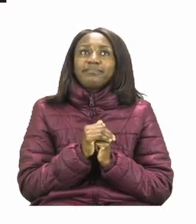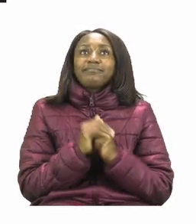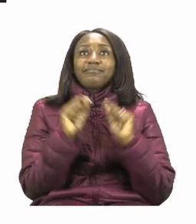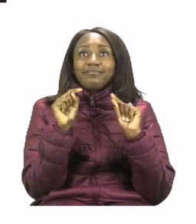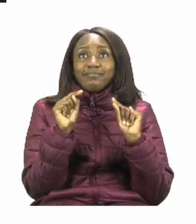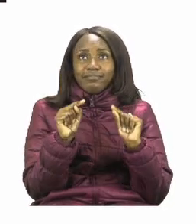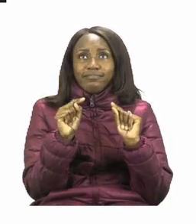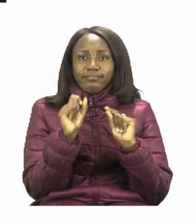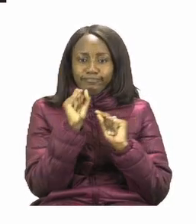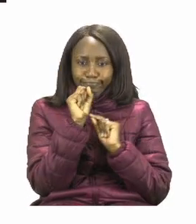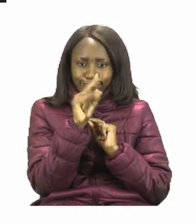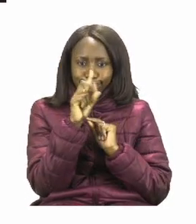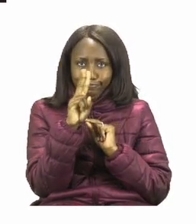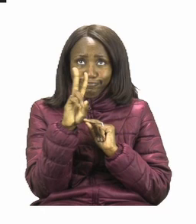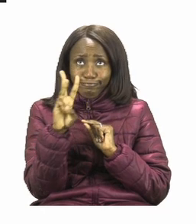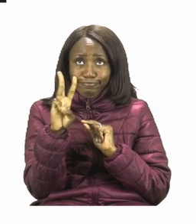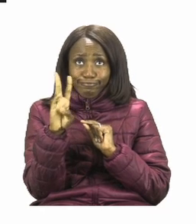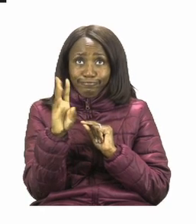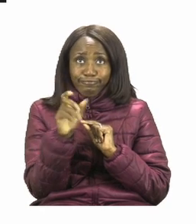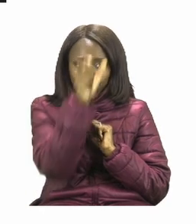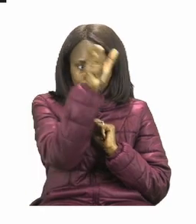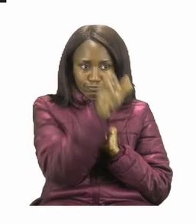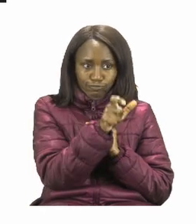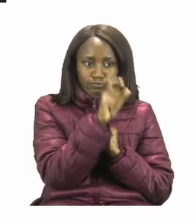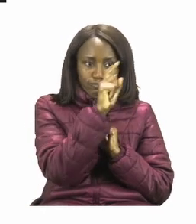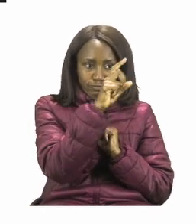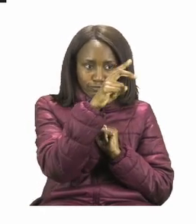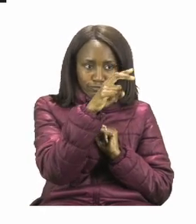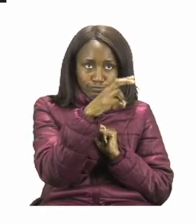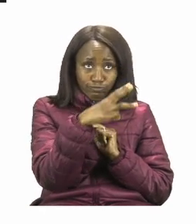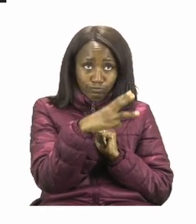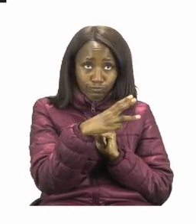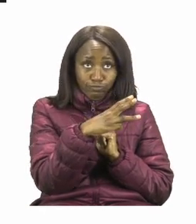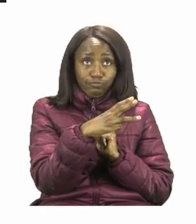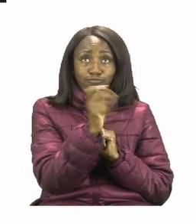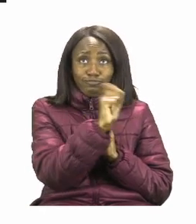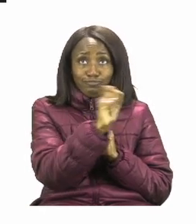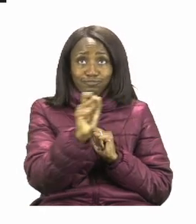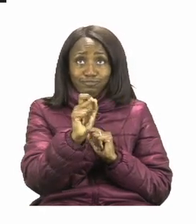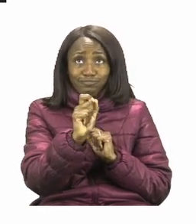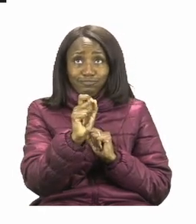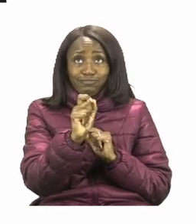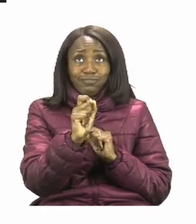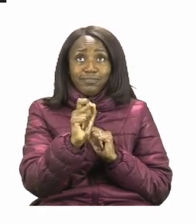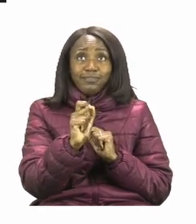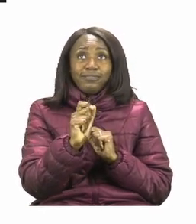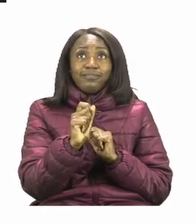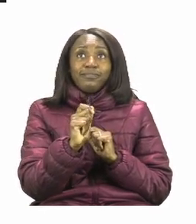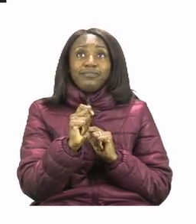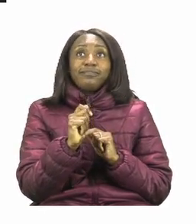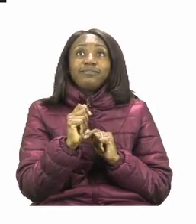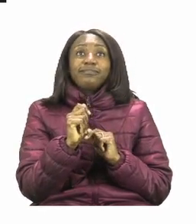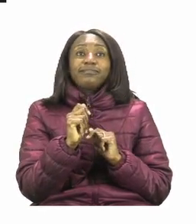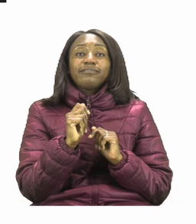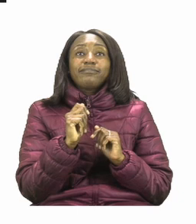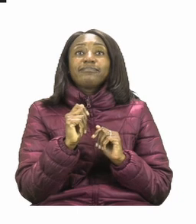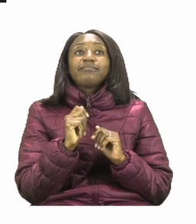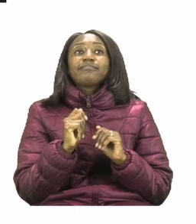to count the dots on each block and then write them. After that, we will add them